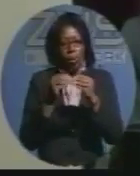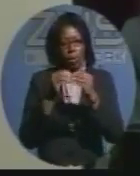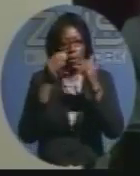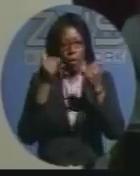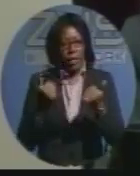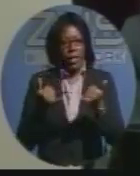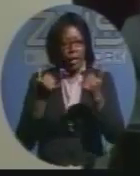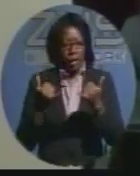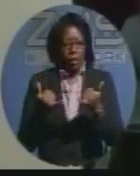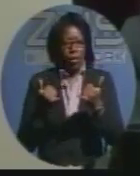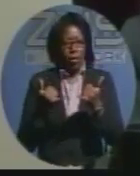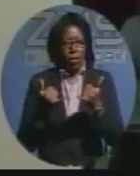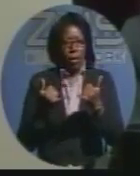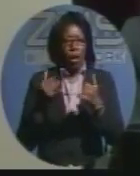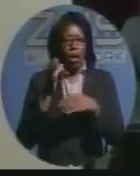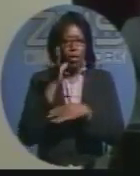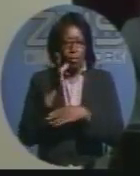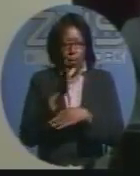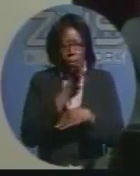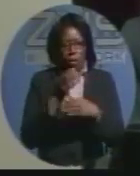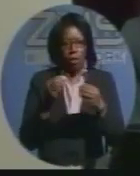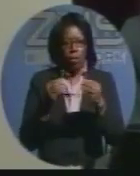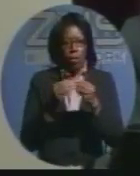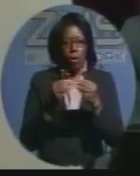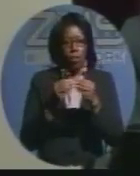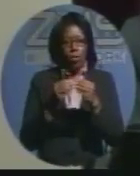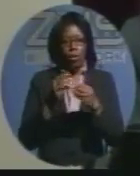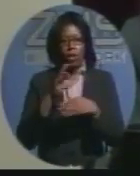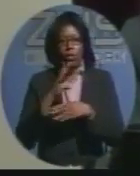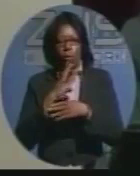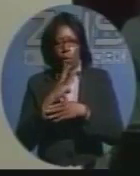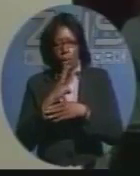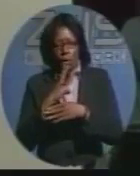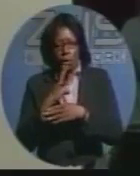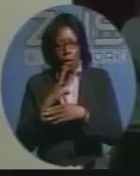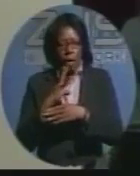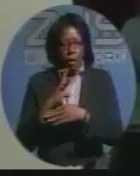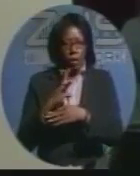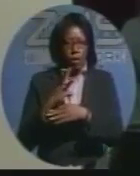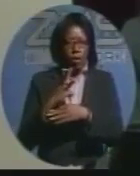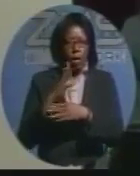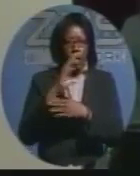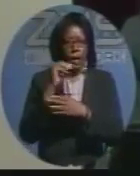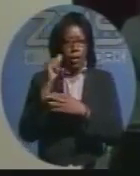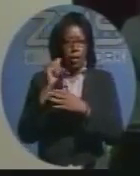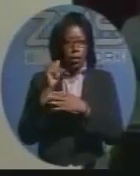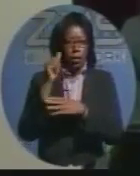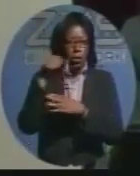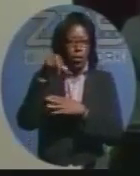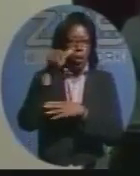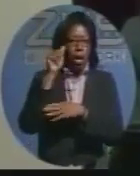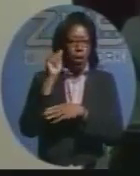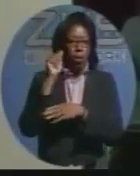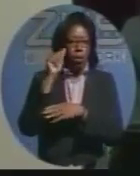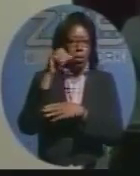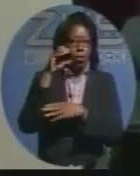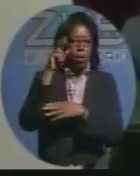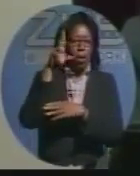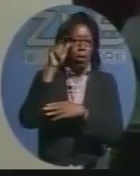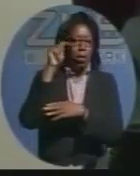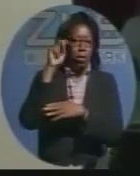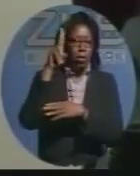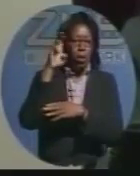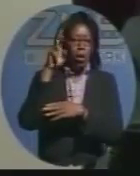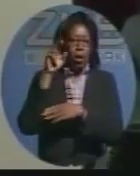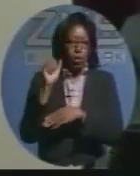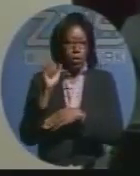mechanized farming, get into more hydroponics, get into more aquaculture. All these things we need to look at so that we